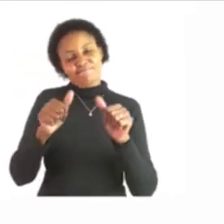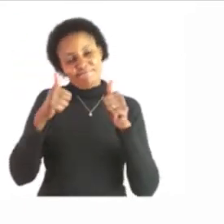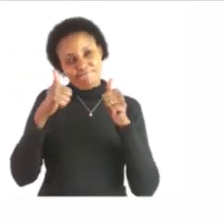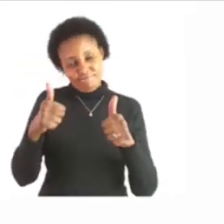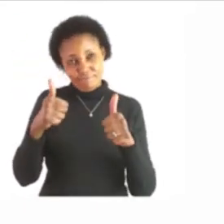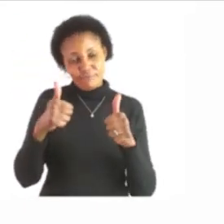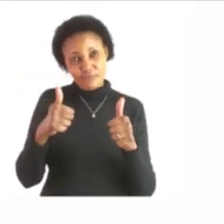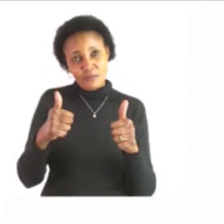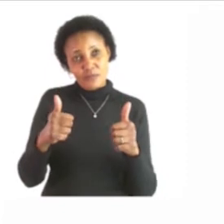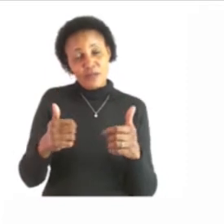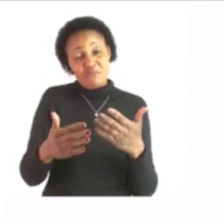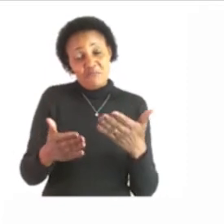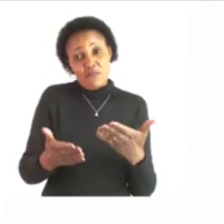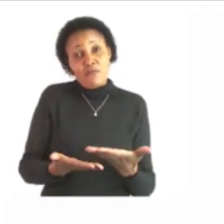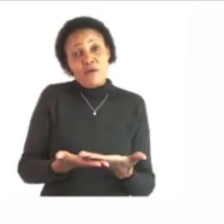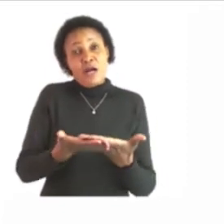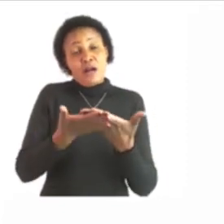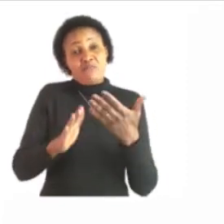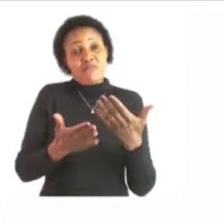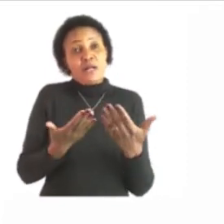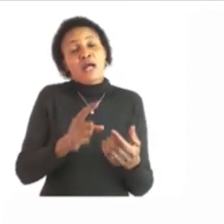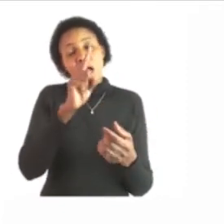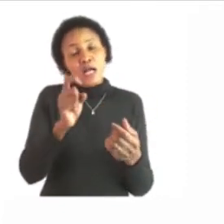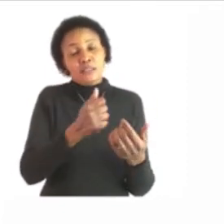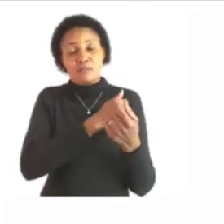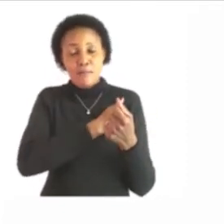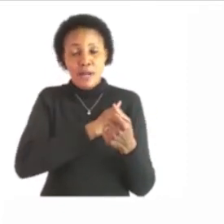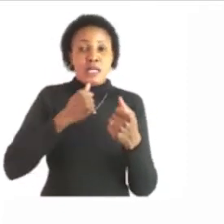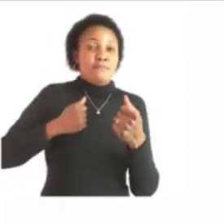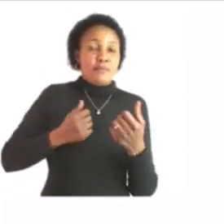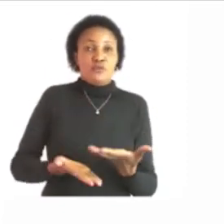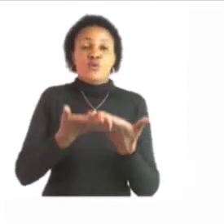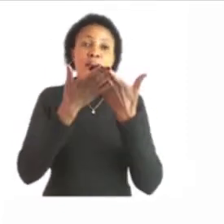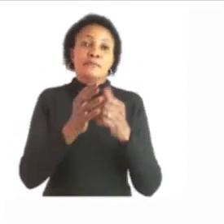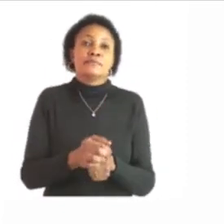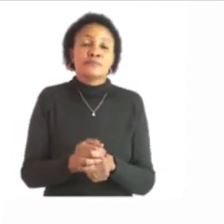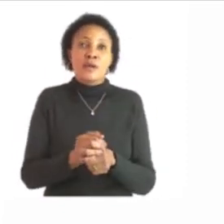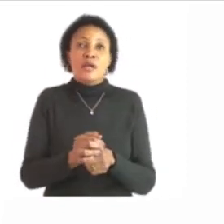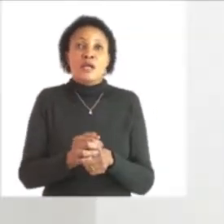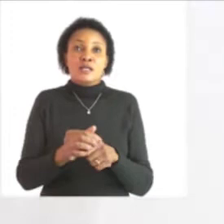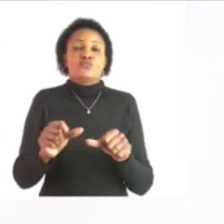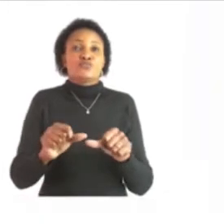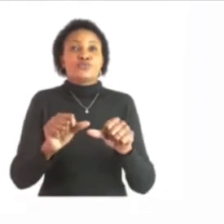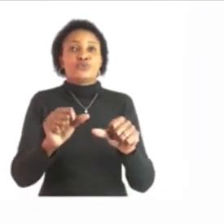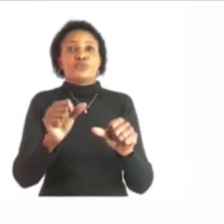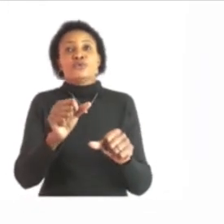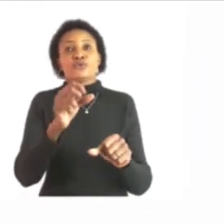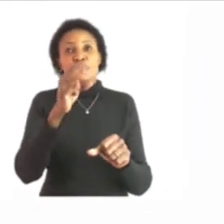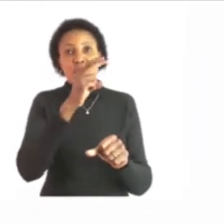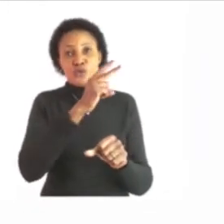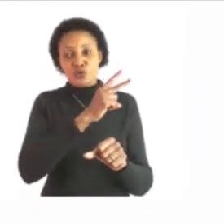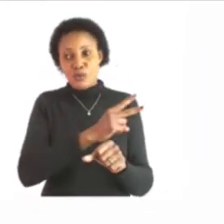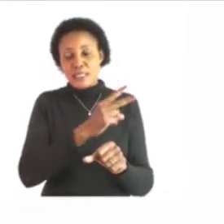need assistance, ask mommy and daddy to help you. Let us go to page 28. Turn to